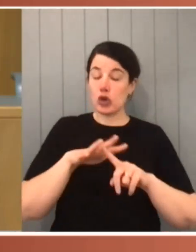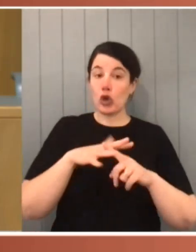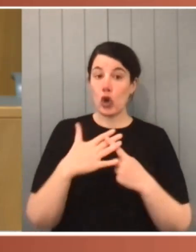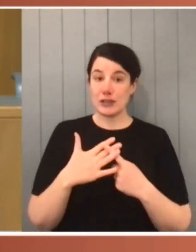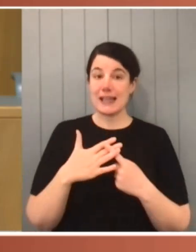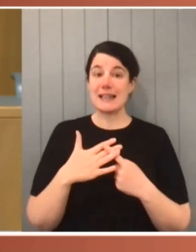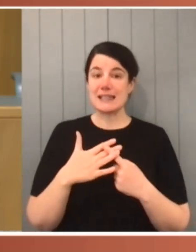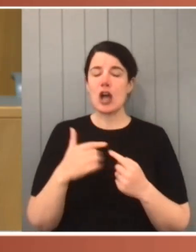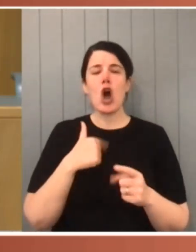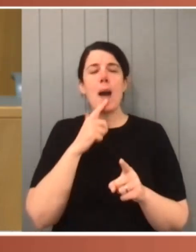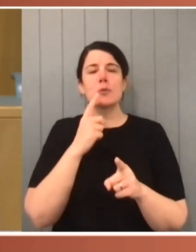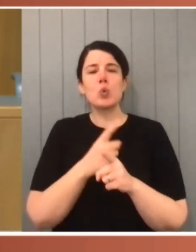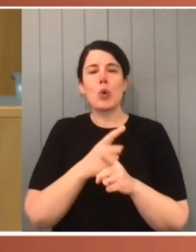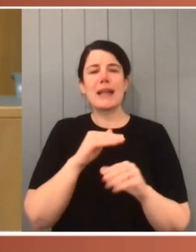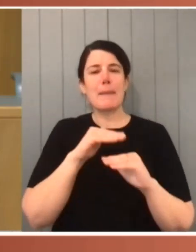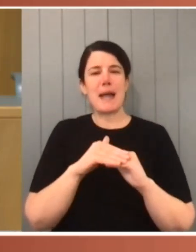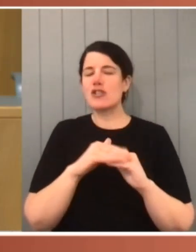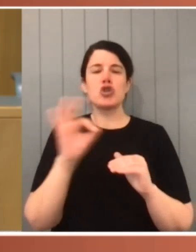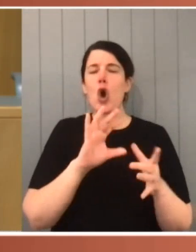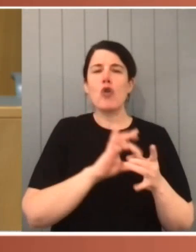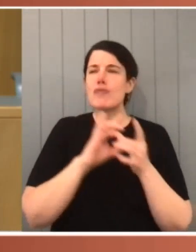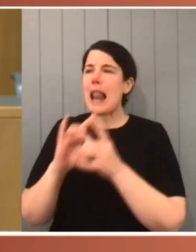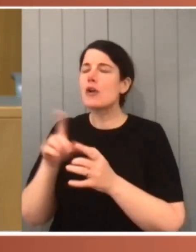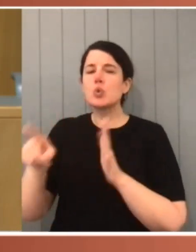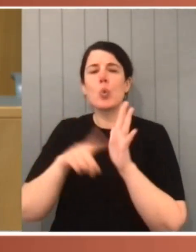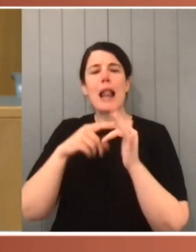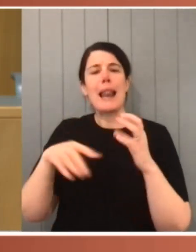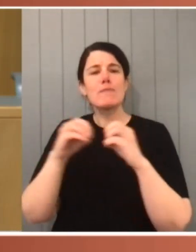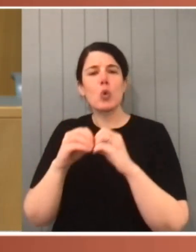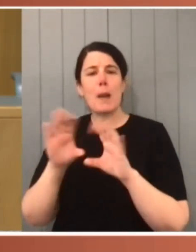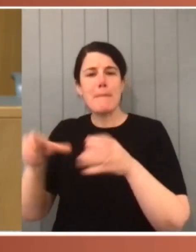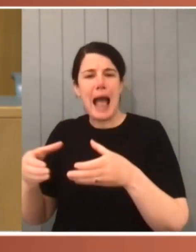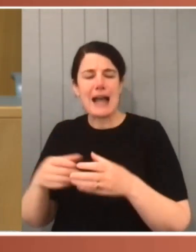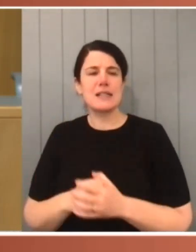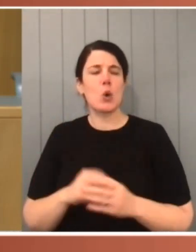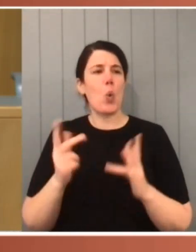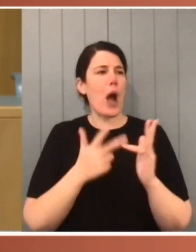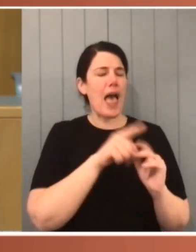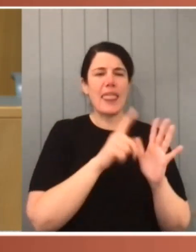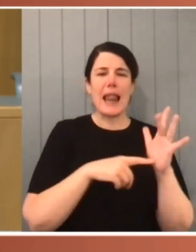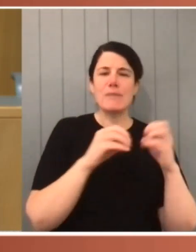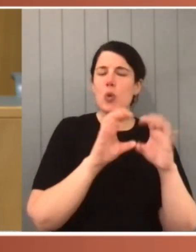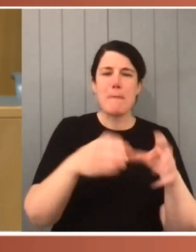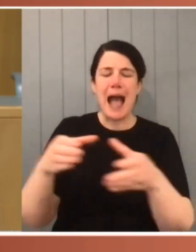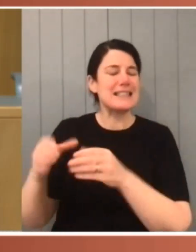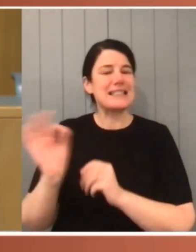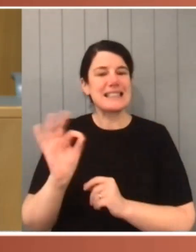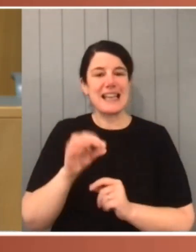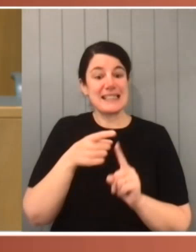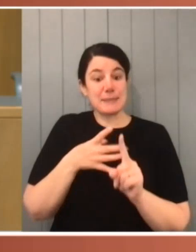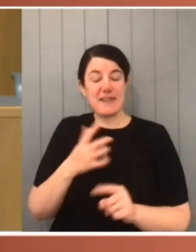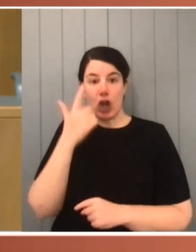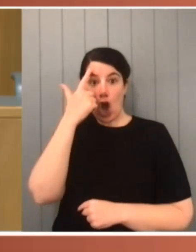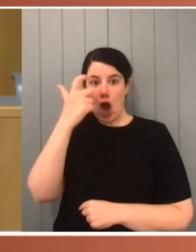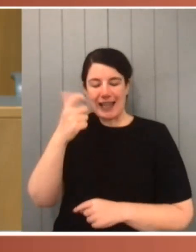talking about today, is unrelated to the Liberal Party of Australia or to many other liberal parties. It's a specific idea in political theory, is a